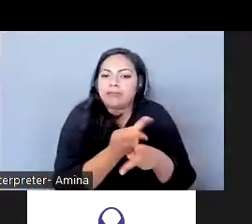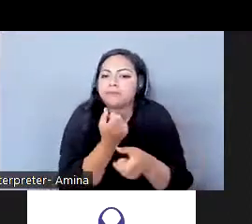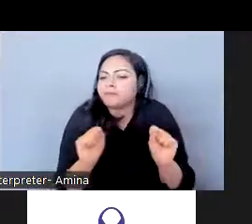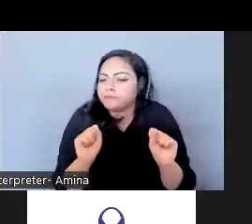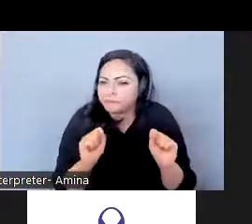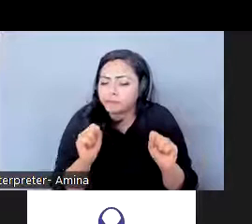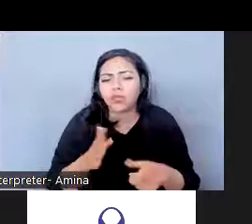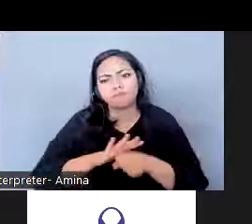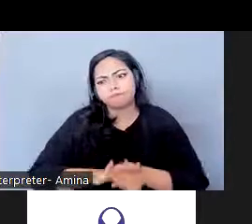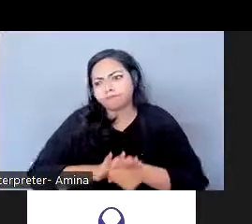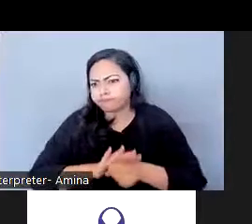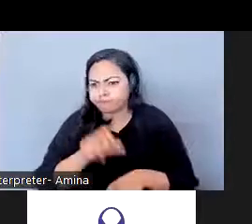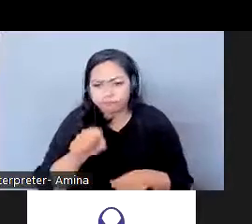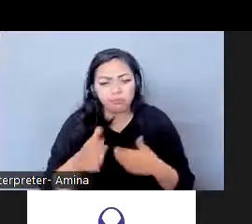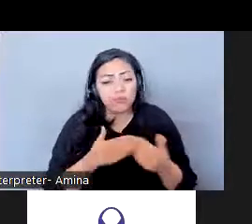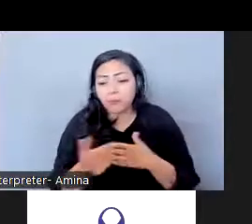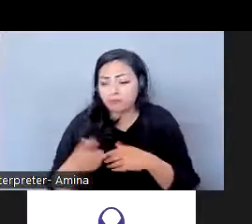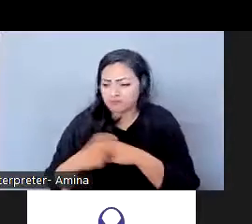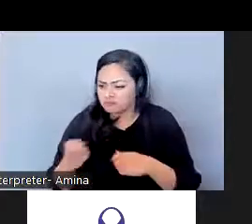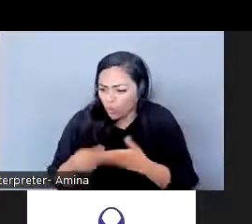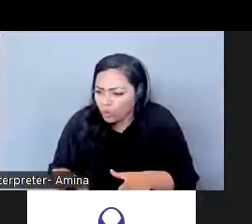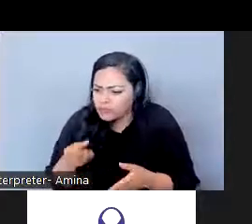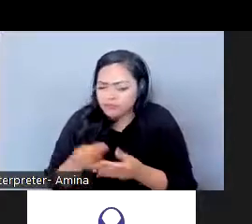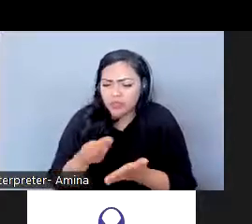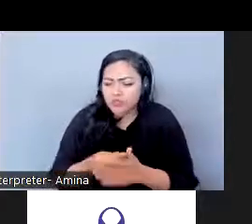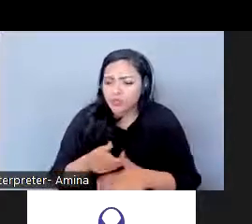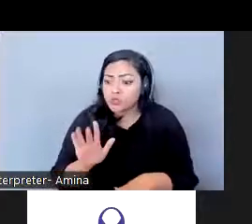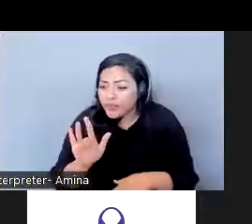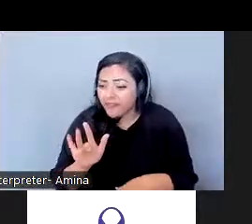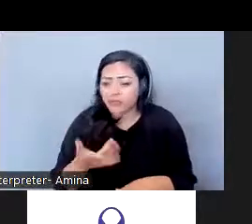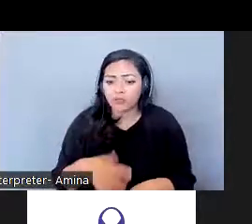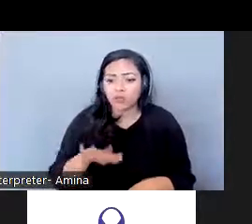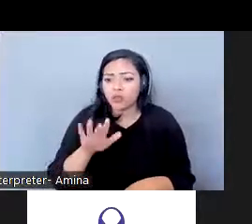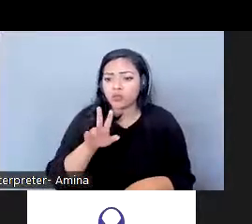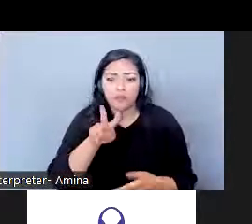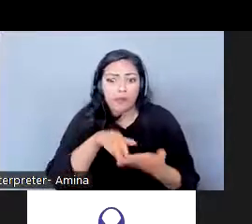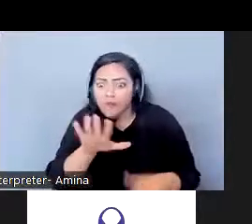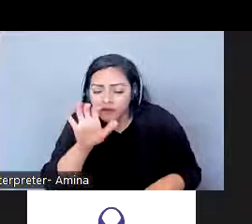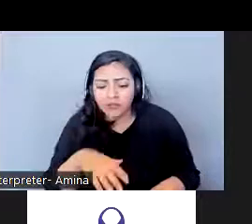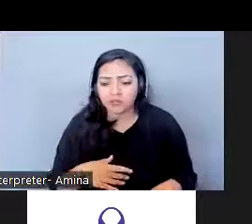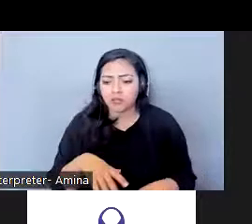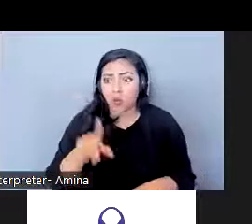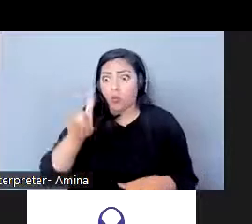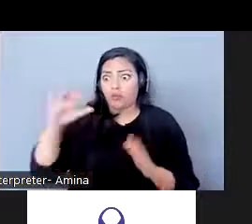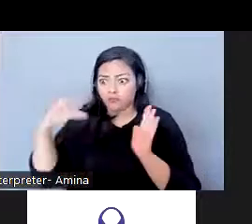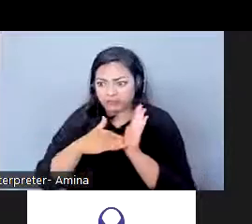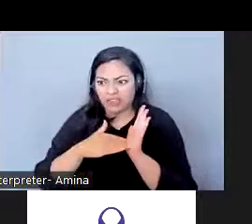it's a fraud of $25 or $2,500 to even $100,000, which we've been seeing unfortunately more and more